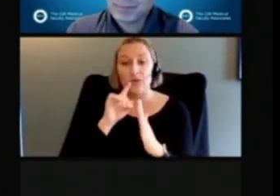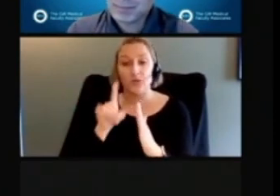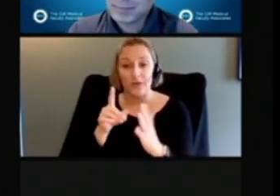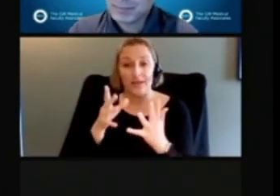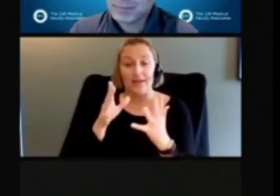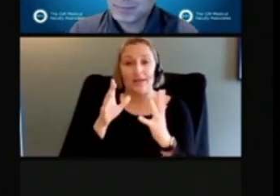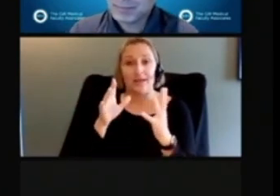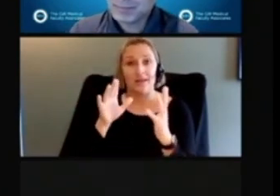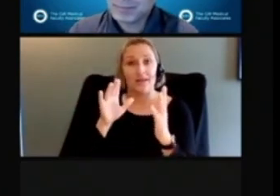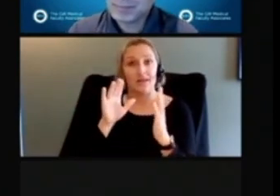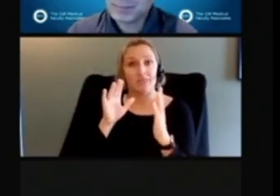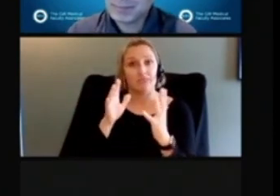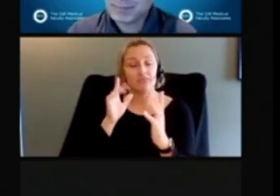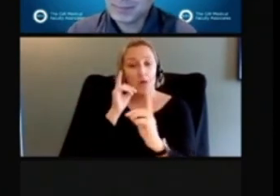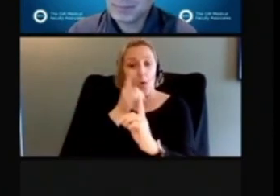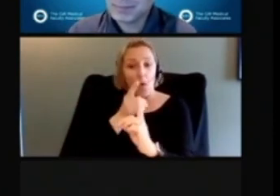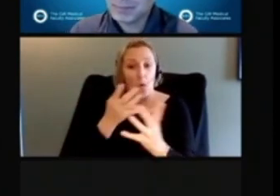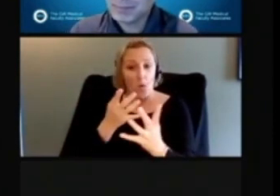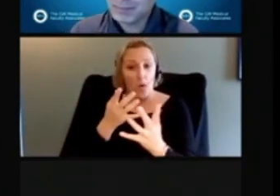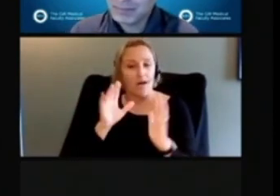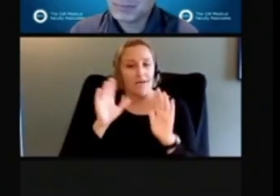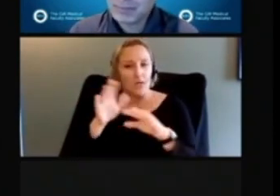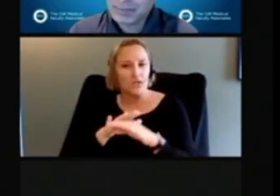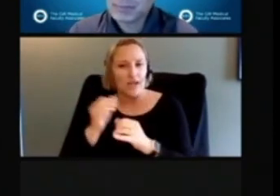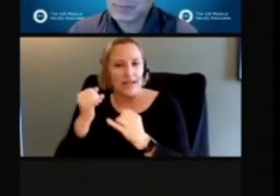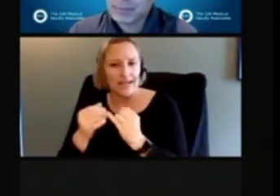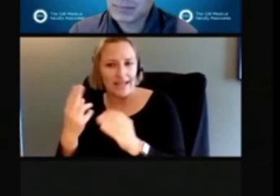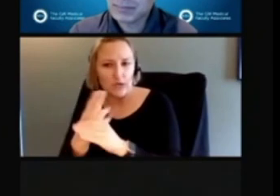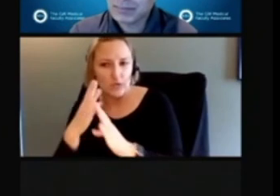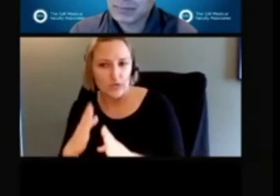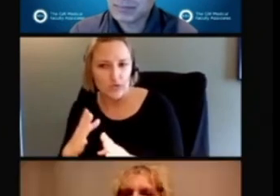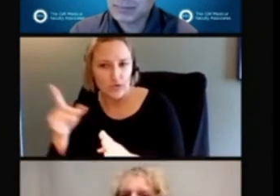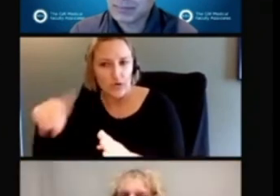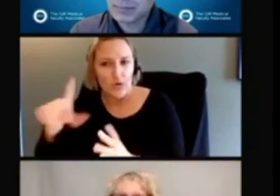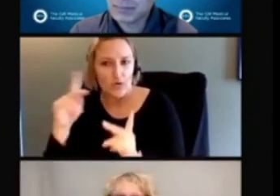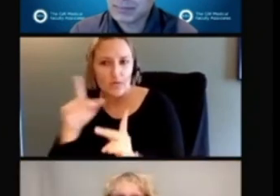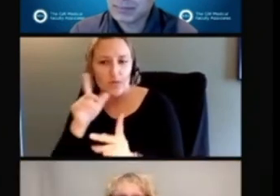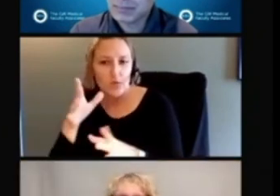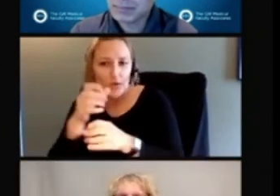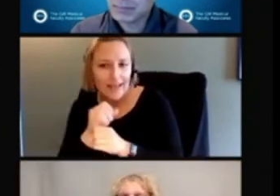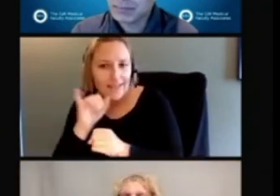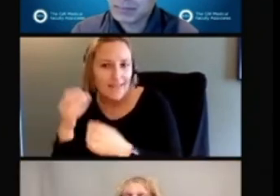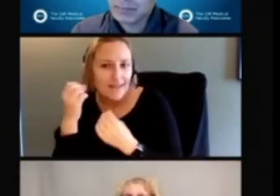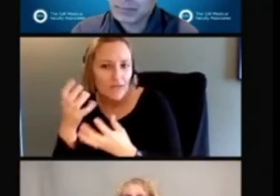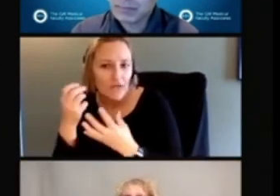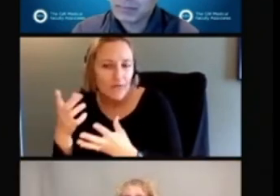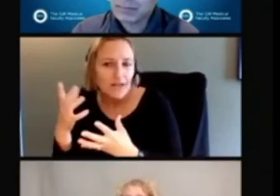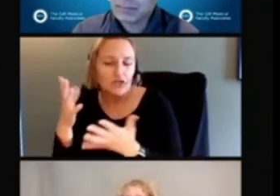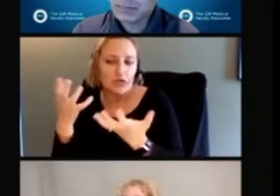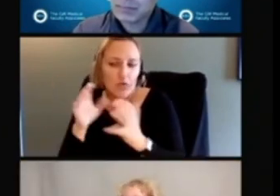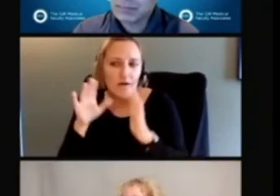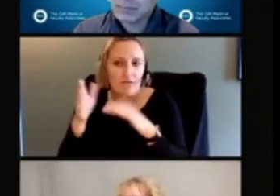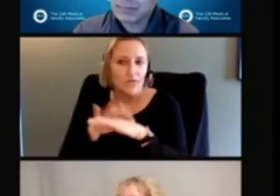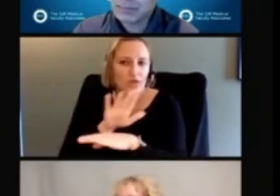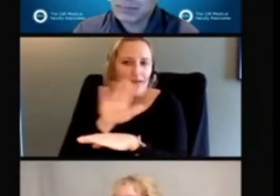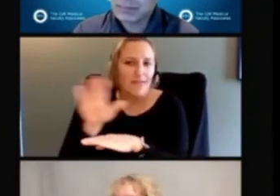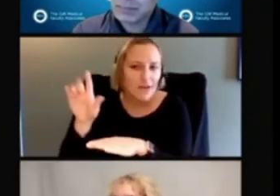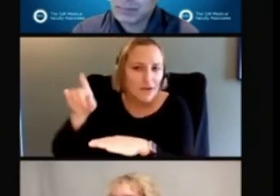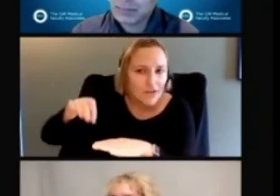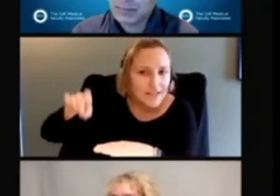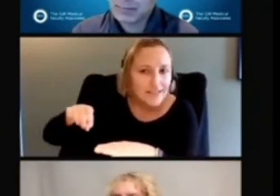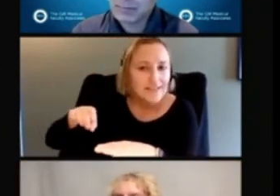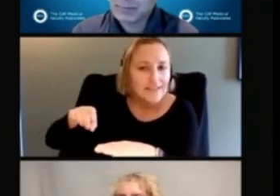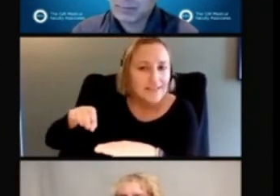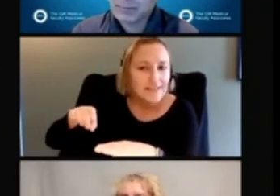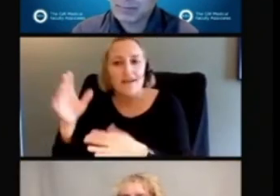perspective of the end user or the person who's getting the information or trying to access the service. So you're in a